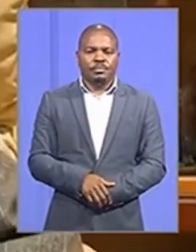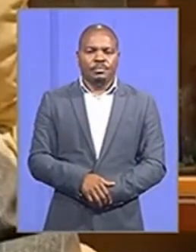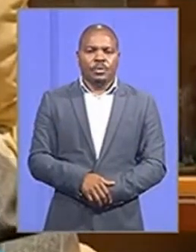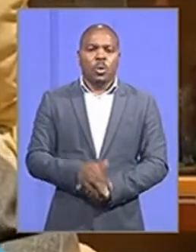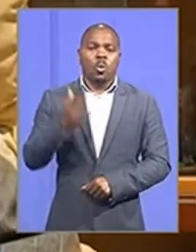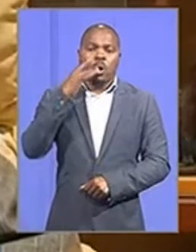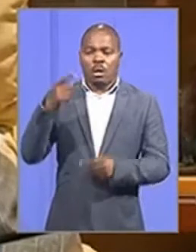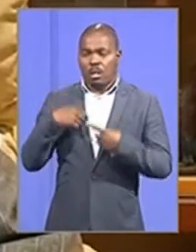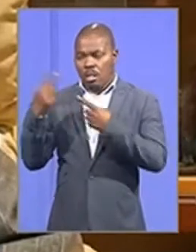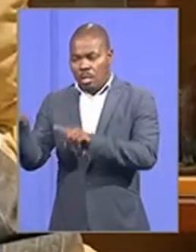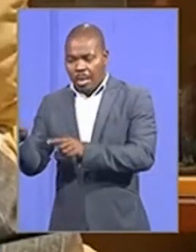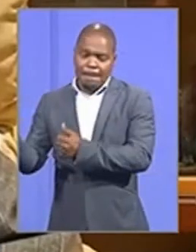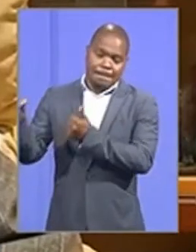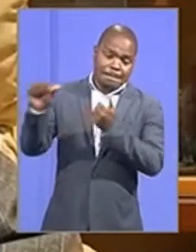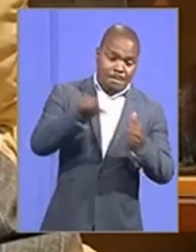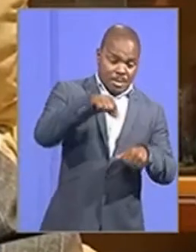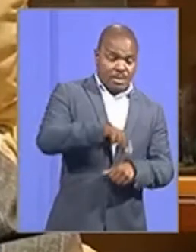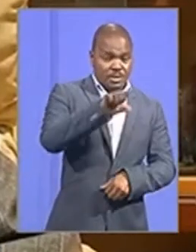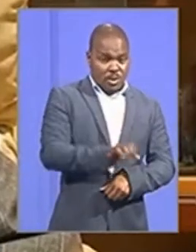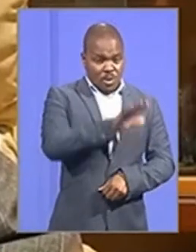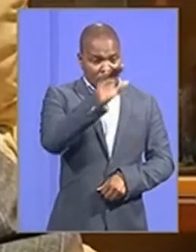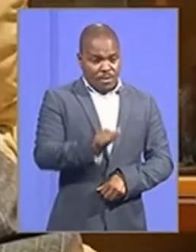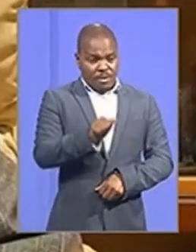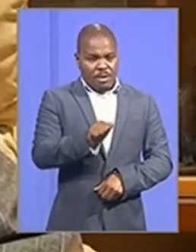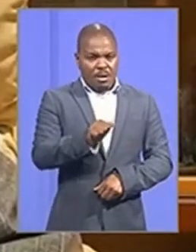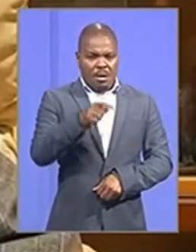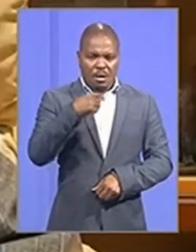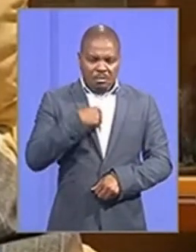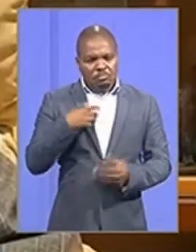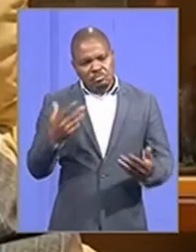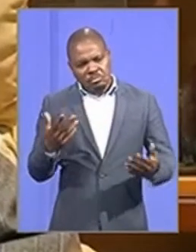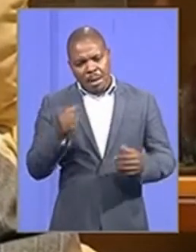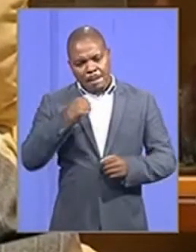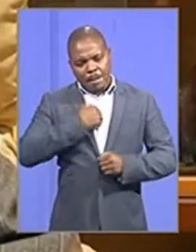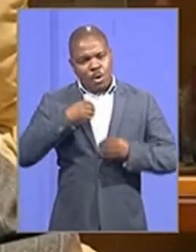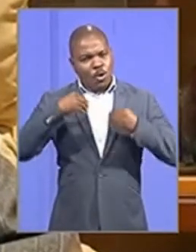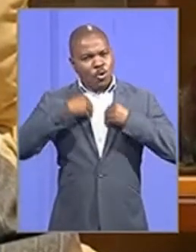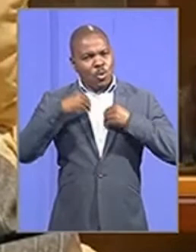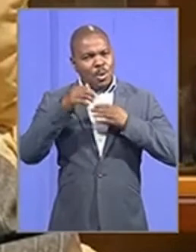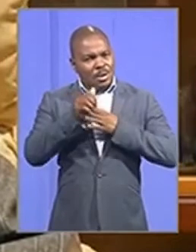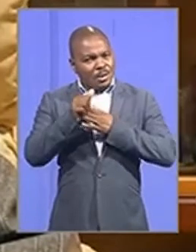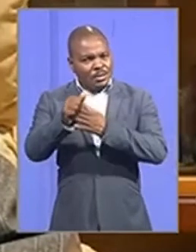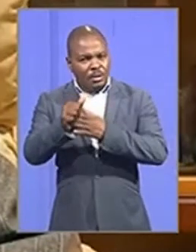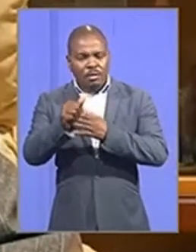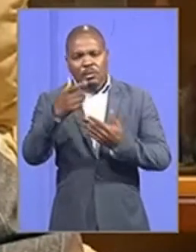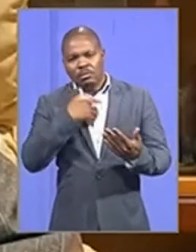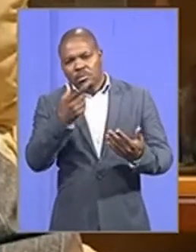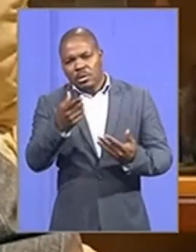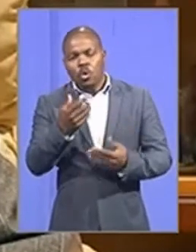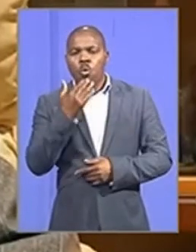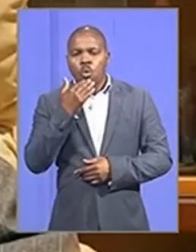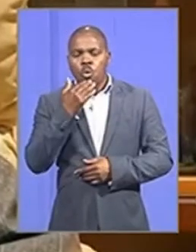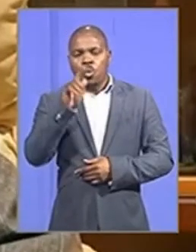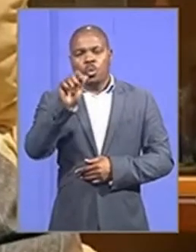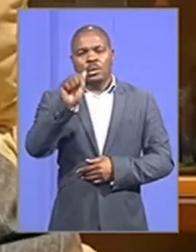When I returned to South Africa, I then sought the advice of my own leader, who was Mr. Oliver